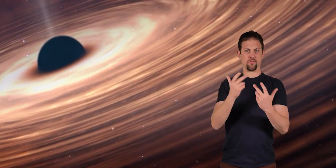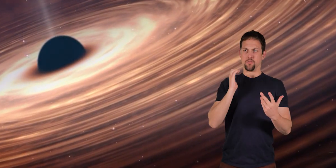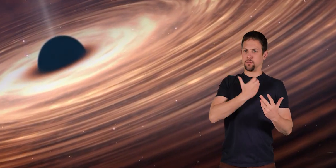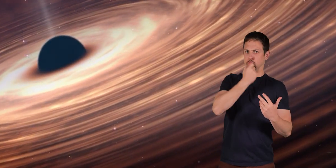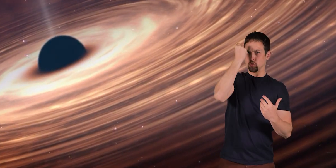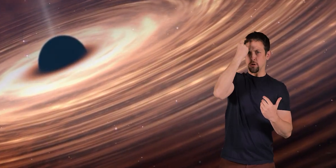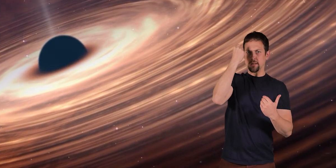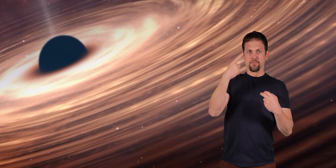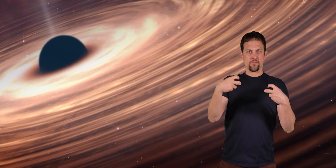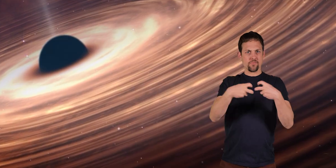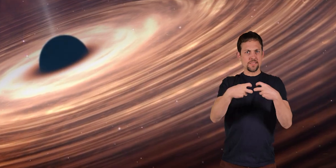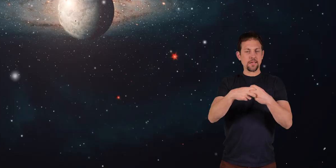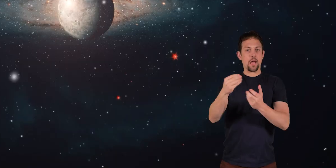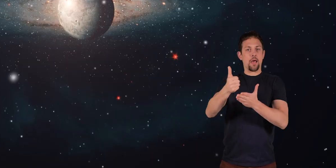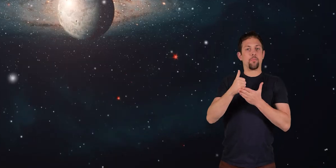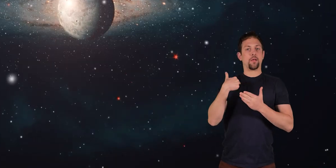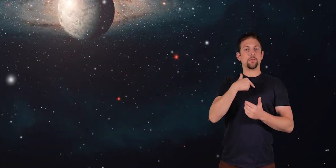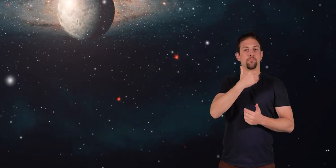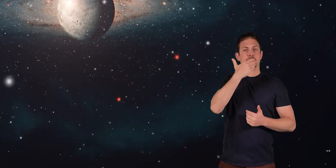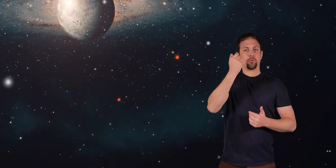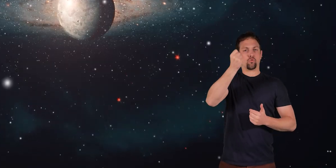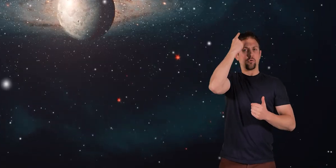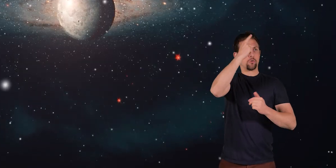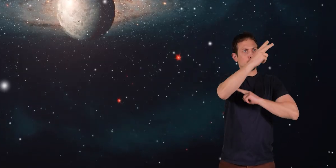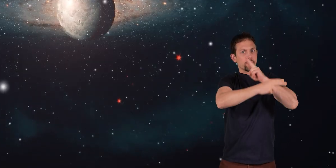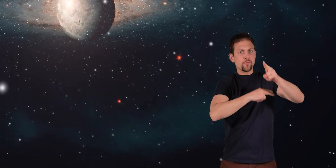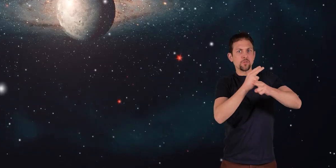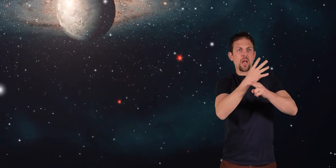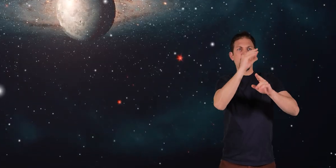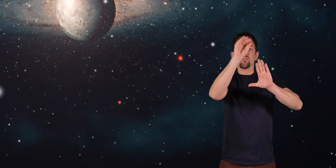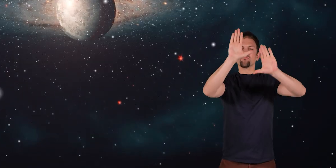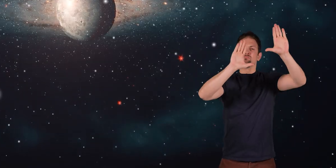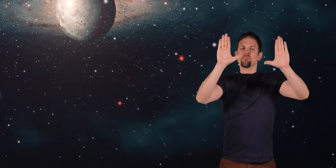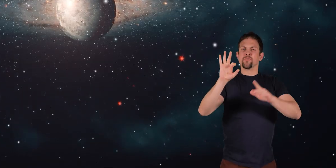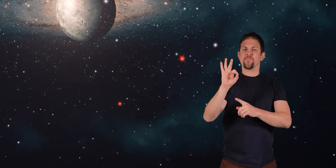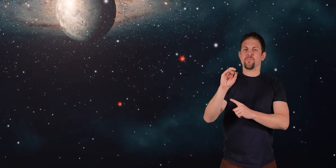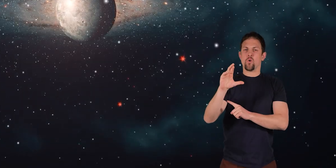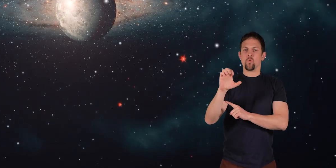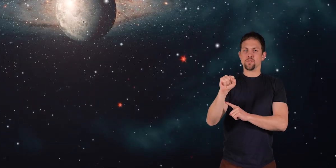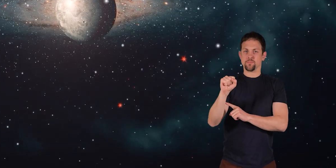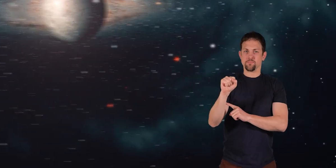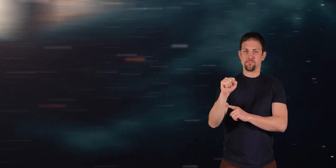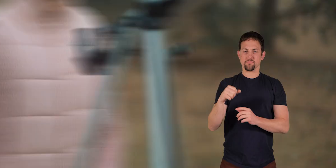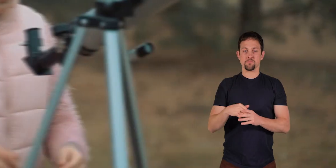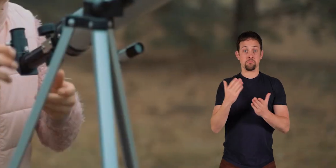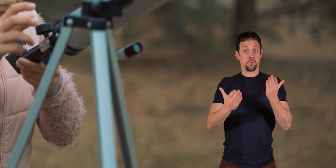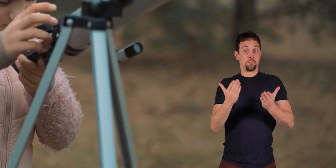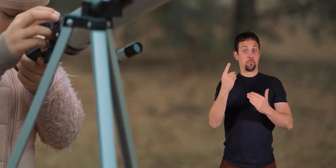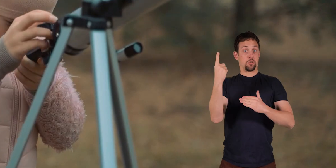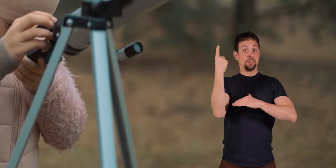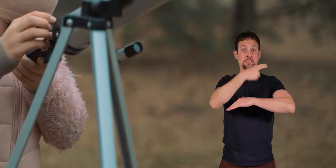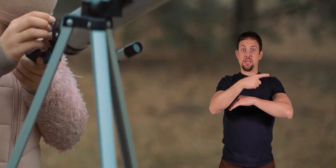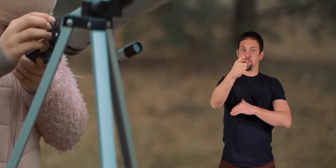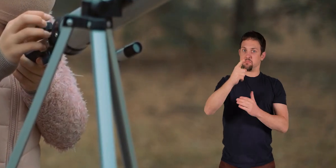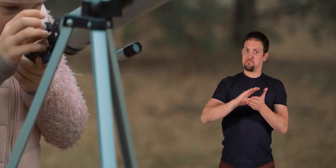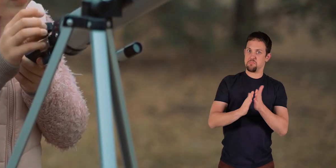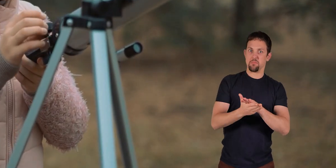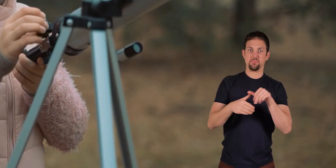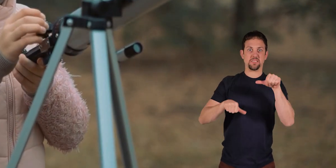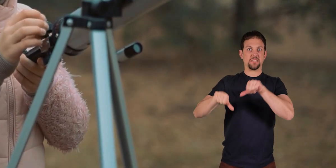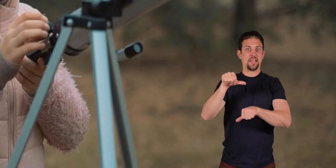our understanding of physics and help us better understand the universe and its forces. Maybe one day,